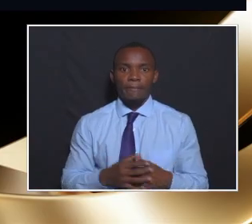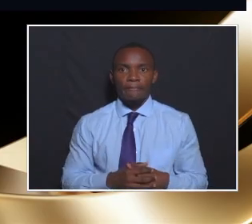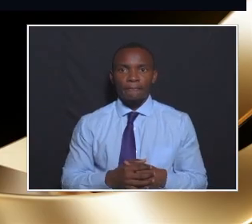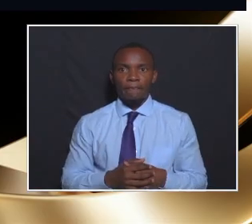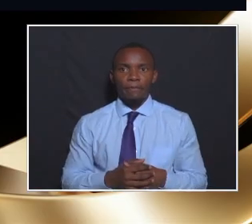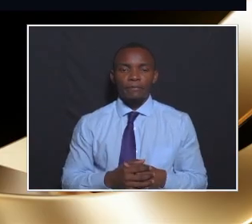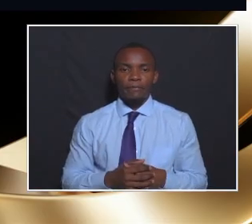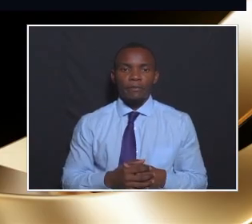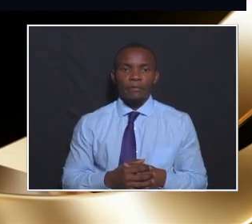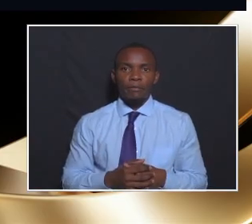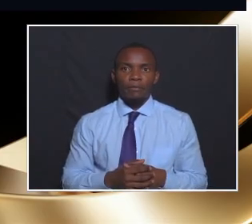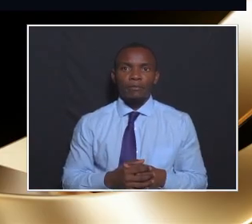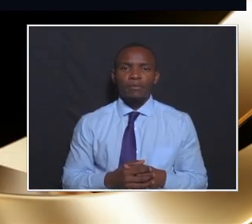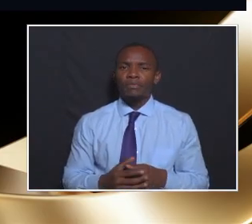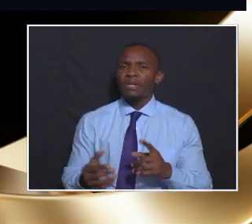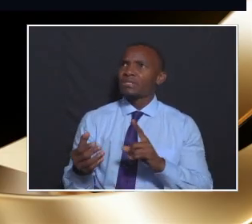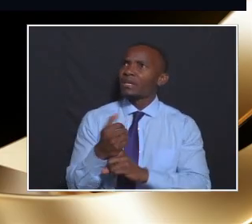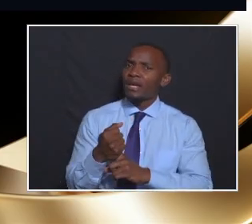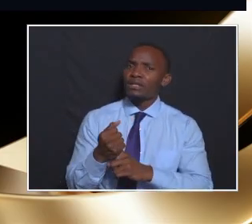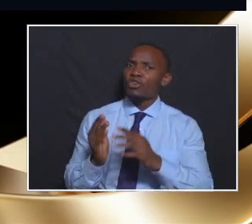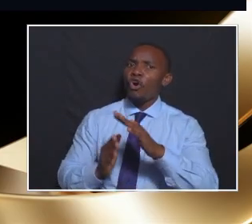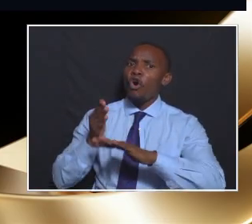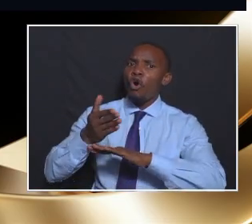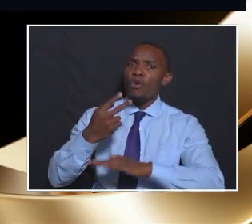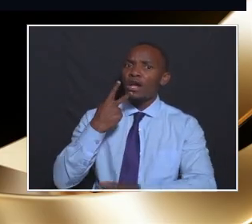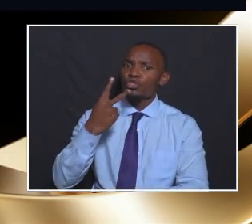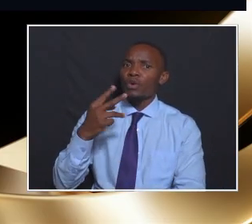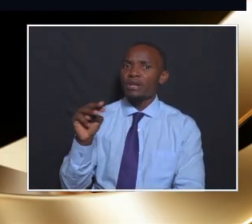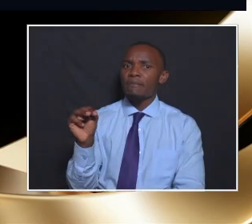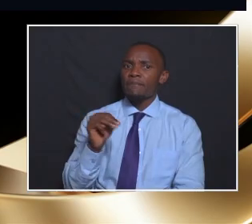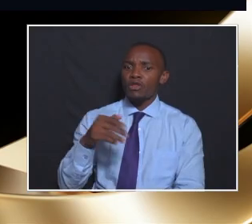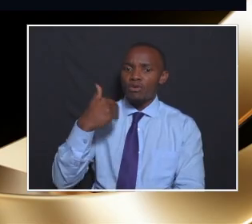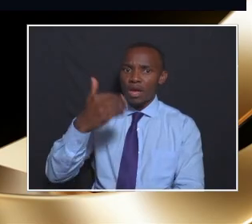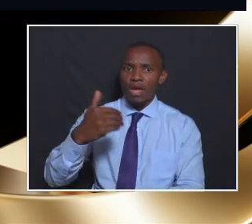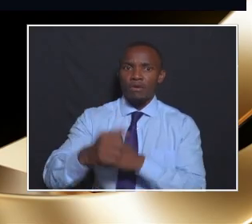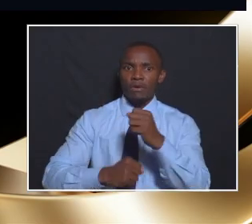It generates about over 200 million annually. And